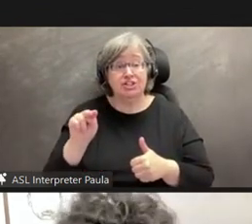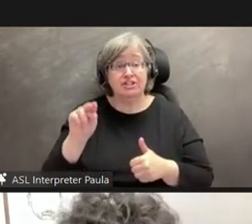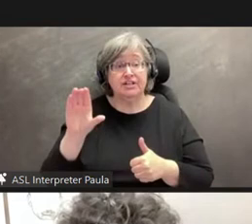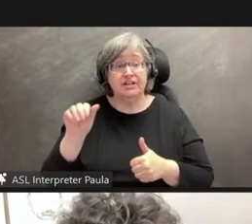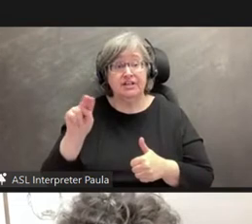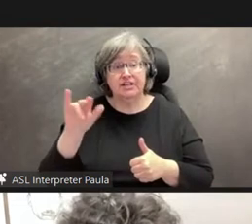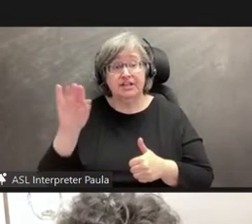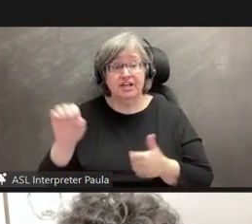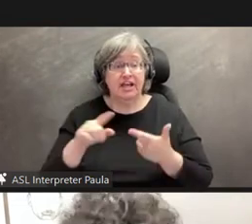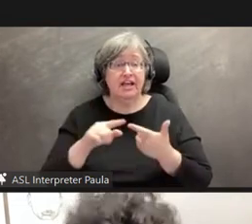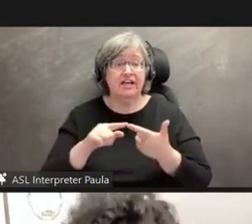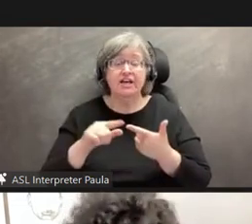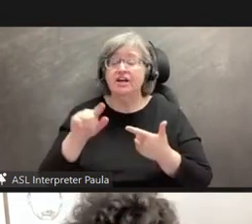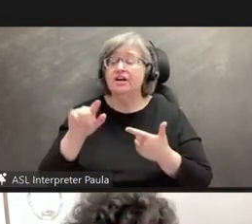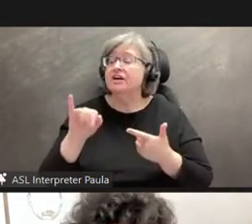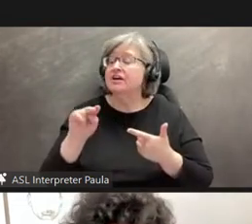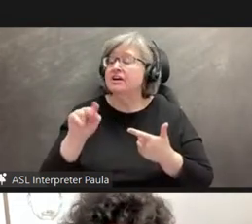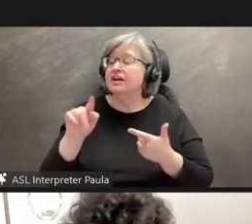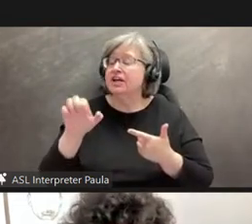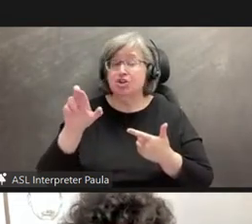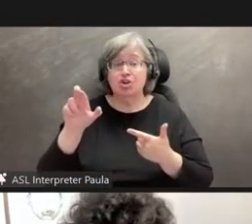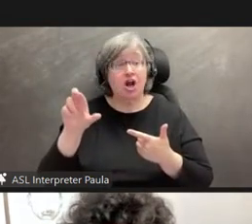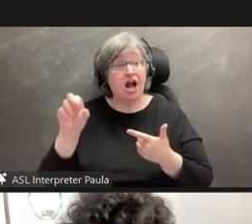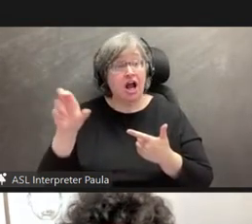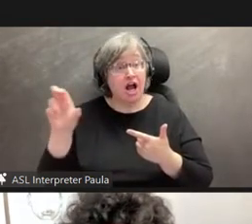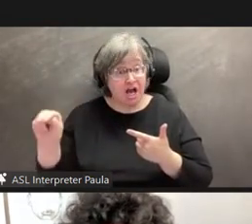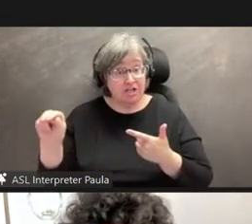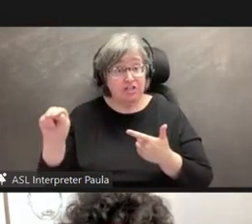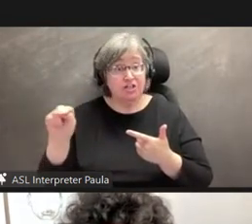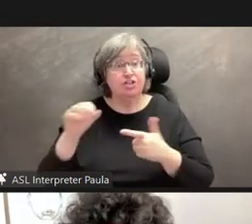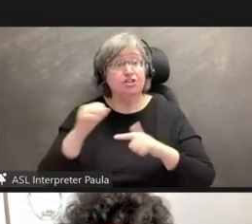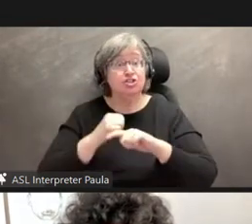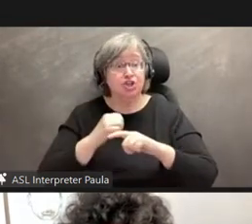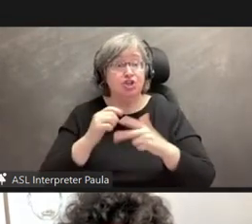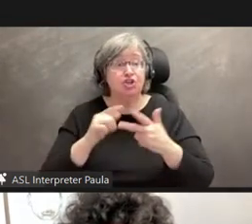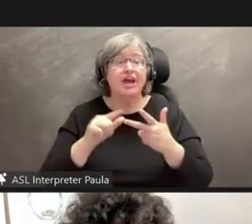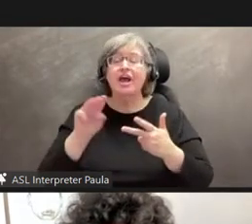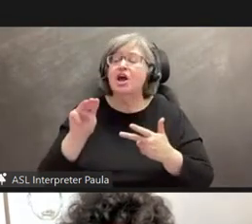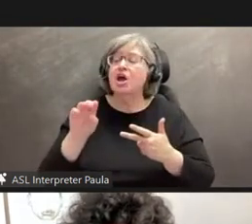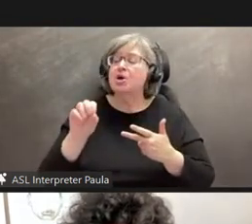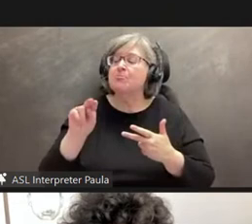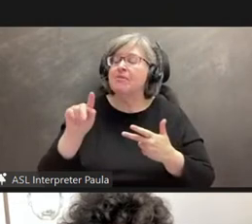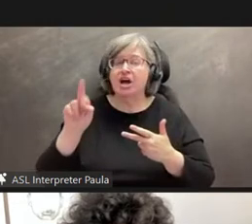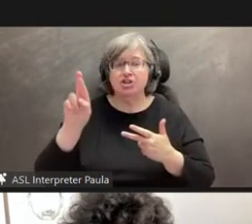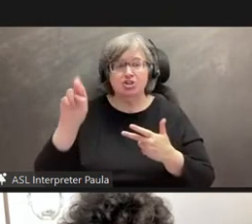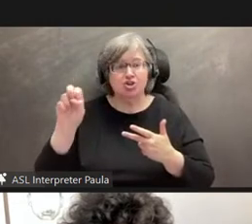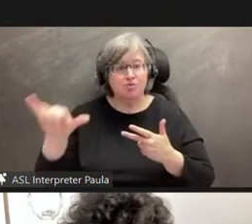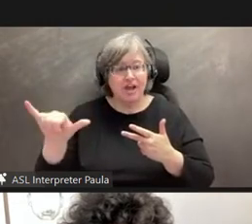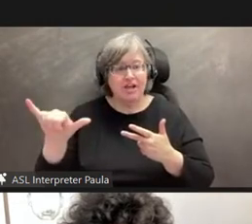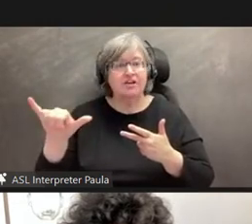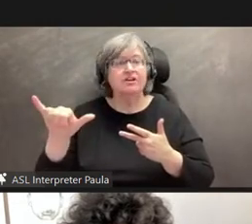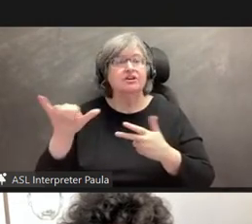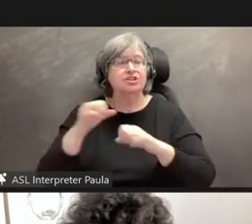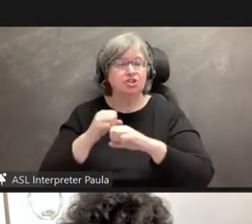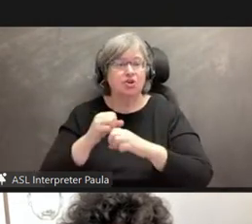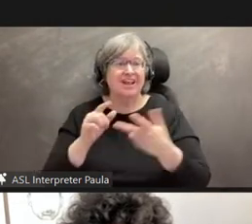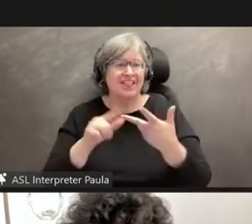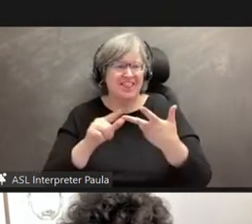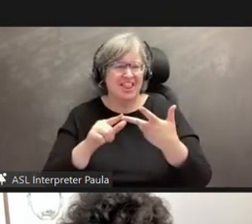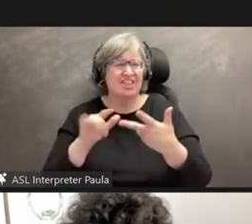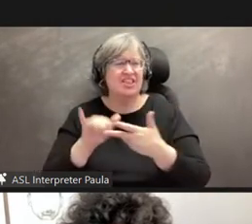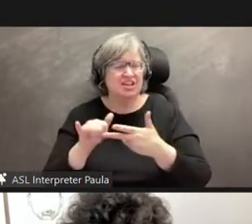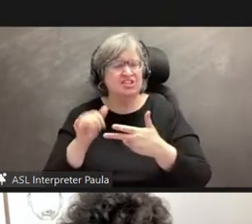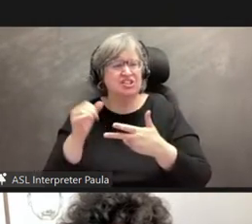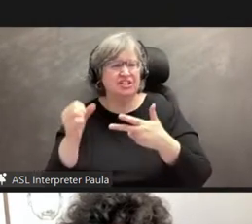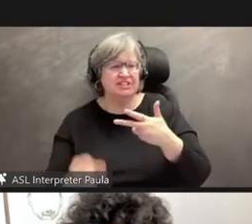Intercon Security, and Monterey Security. Monterey Security covers primarily the South Side and